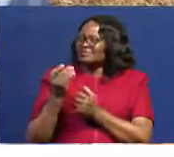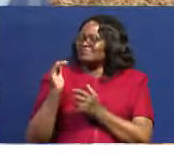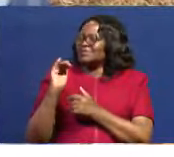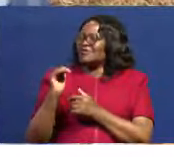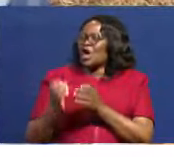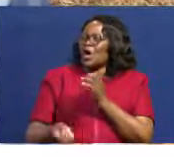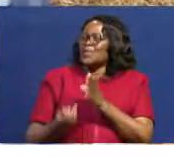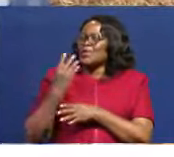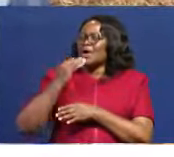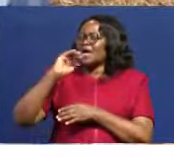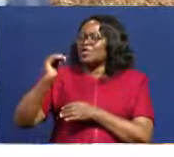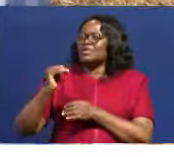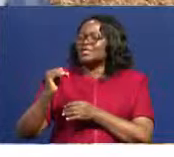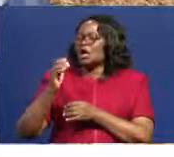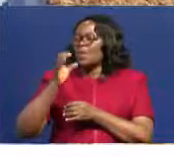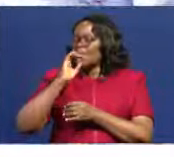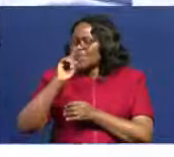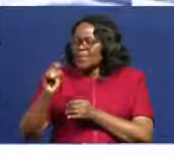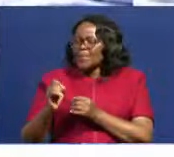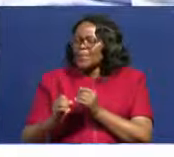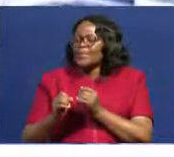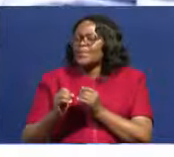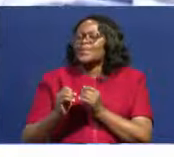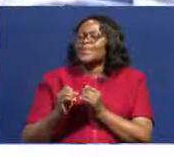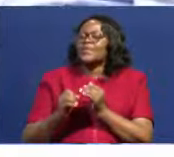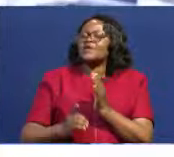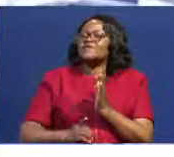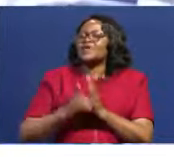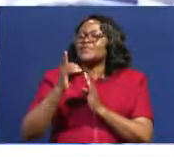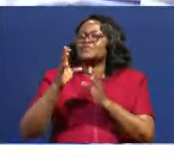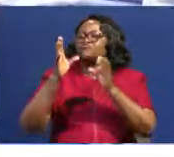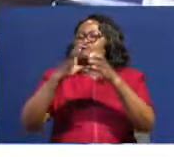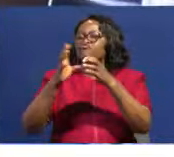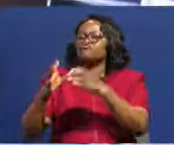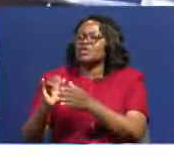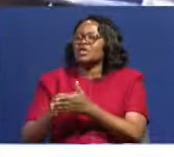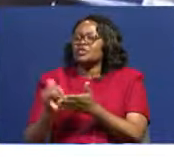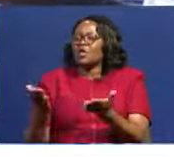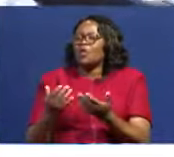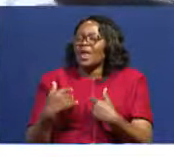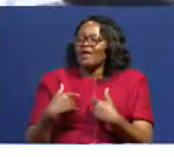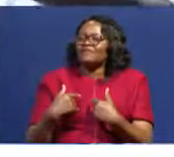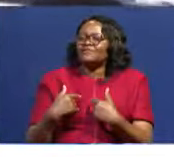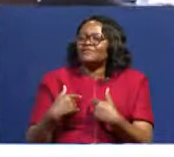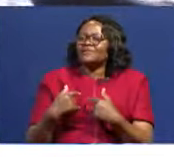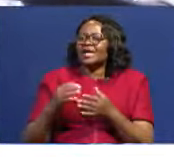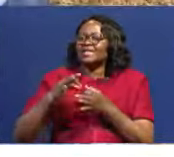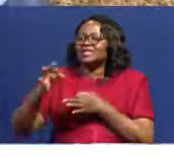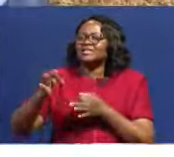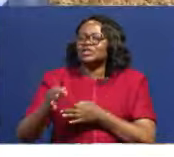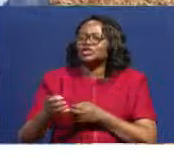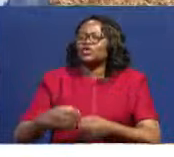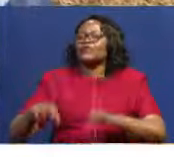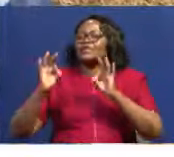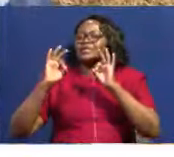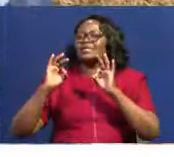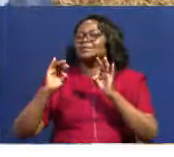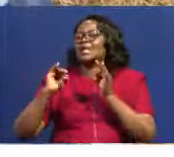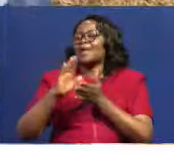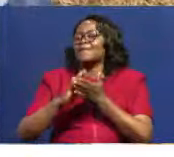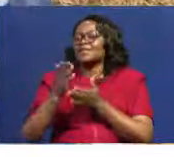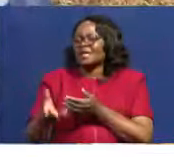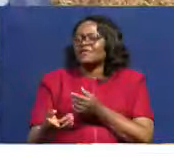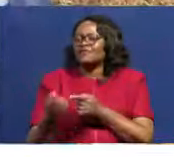form the county irrigation development units. Those development units, that's where we'll have the extension officers based. So from